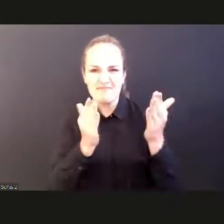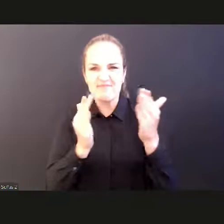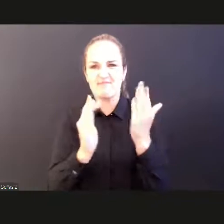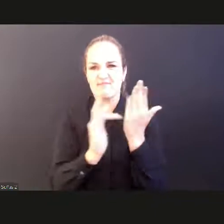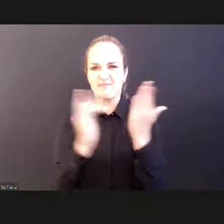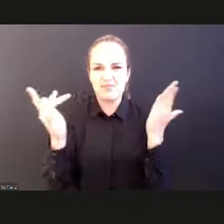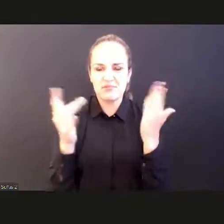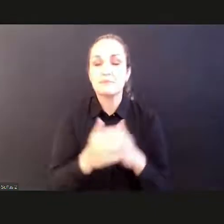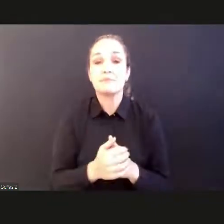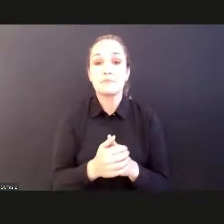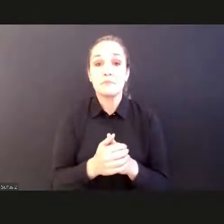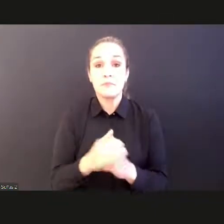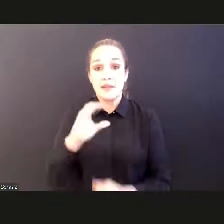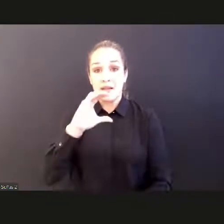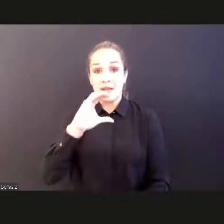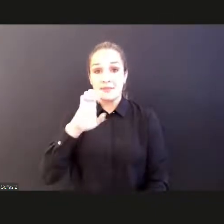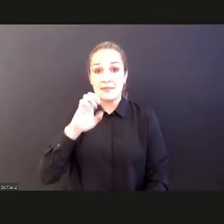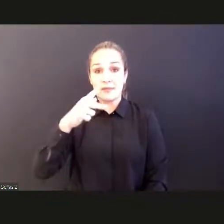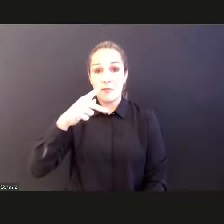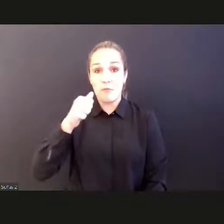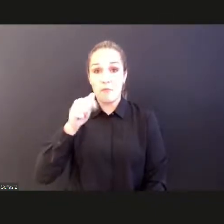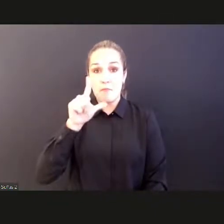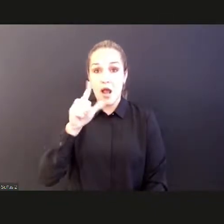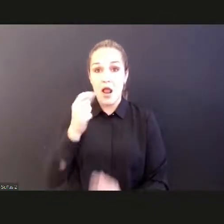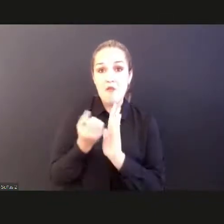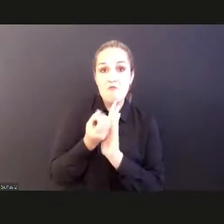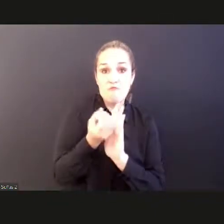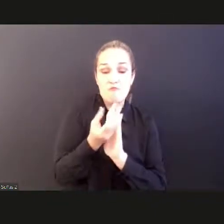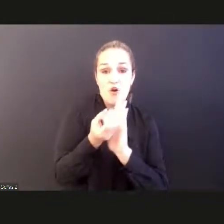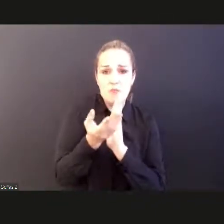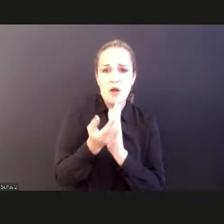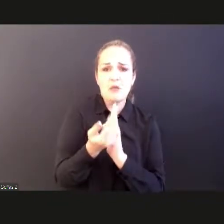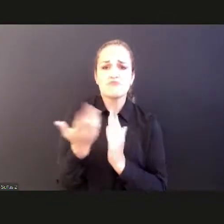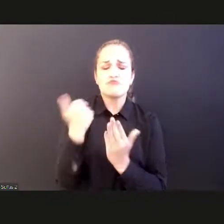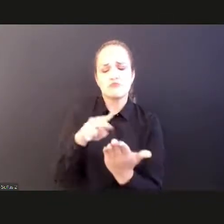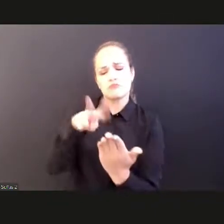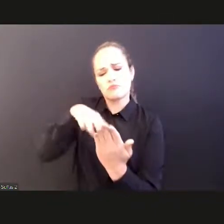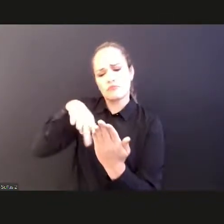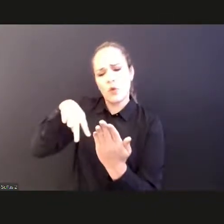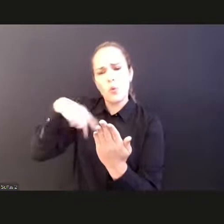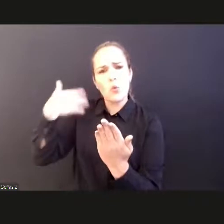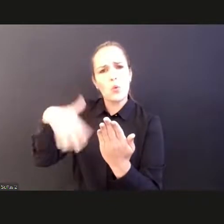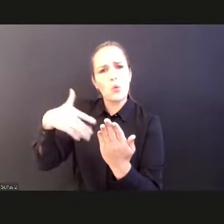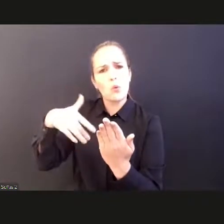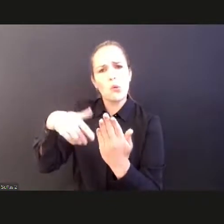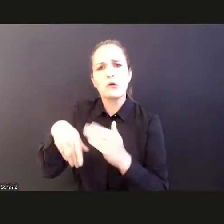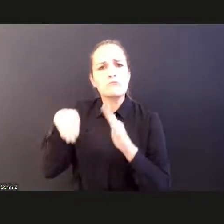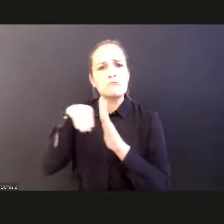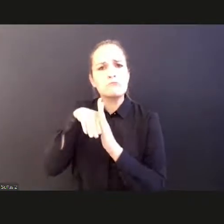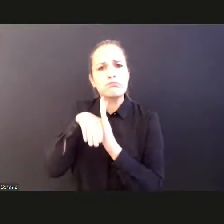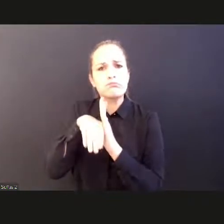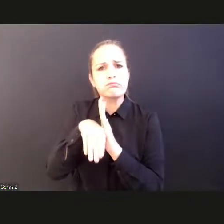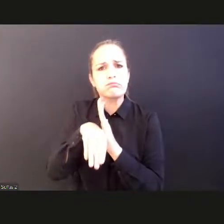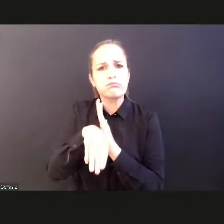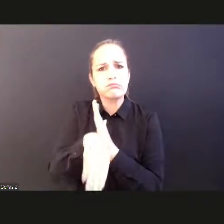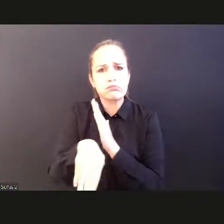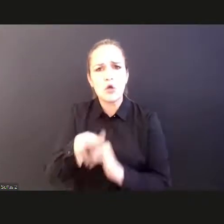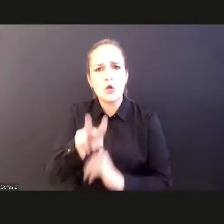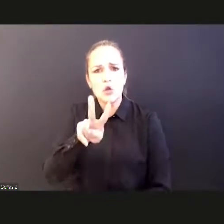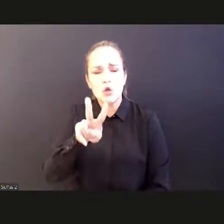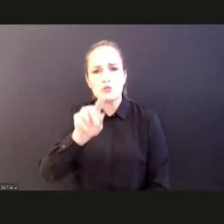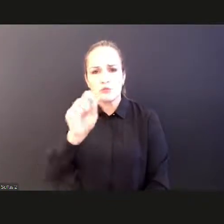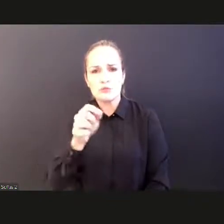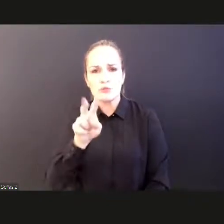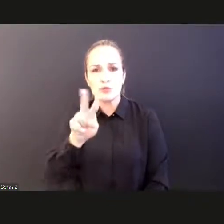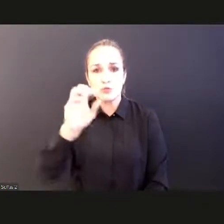sector experiencing a 2.2% growth as opposed to global rates of 5.5%.